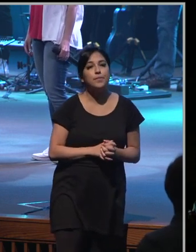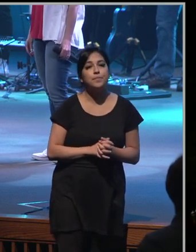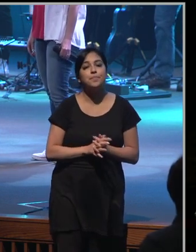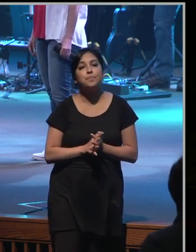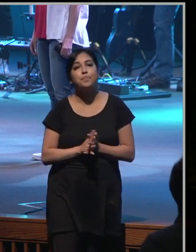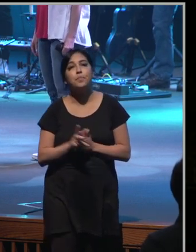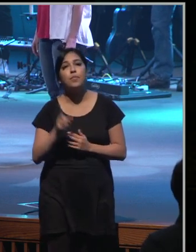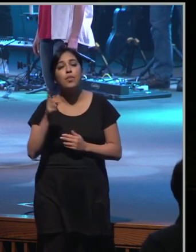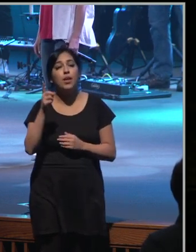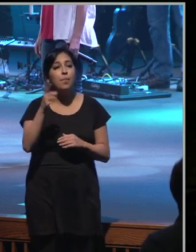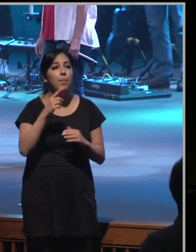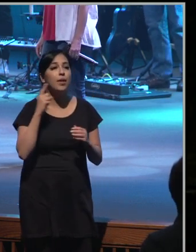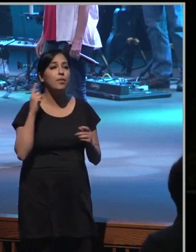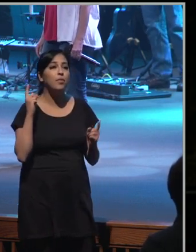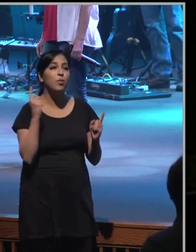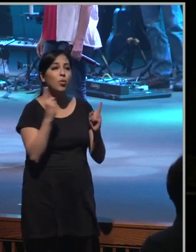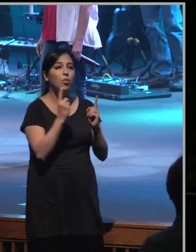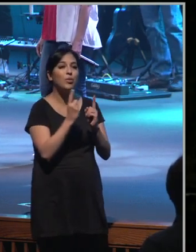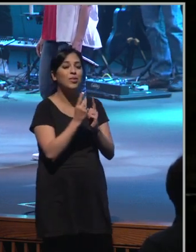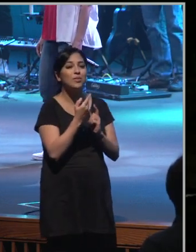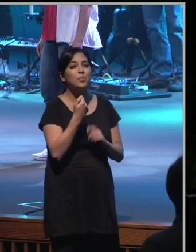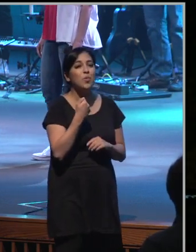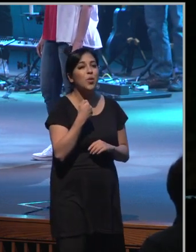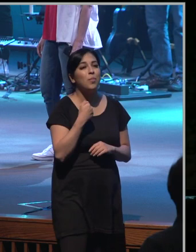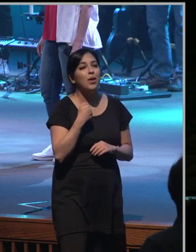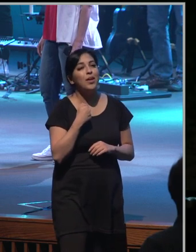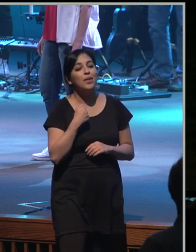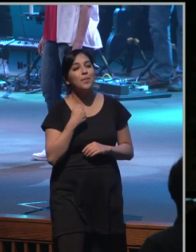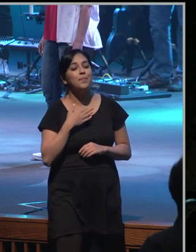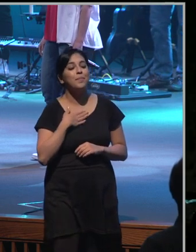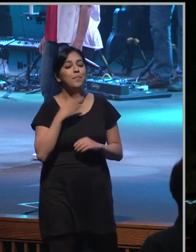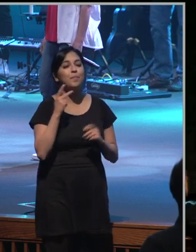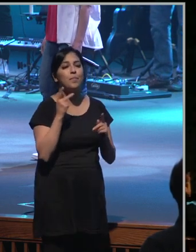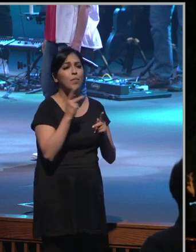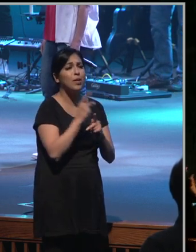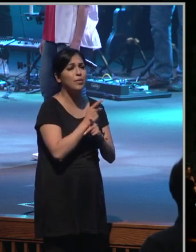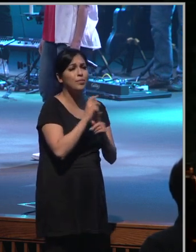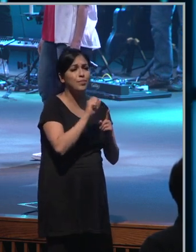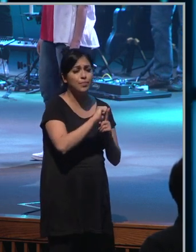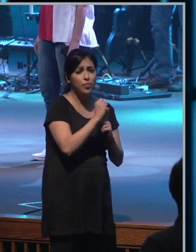You met me at my lowest moment,